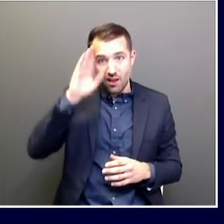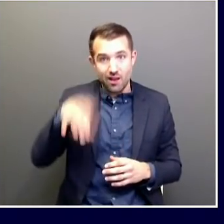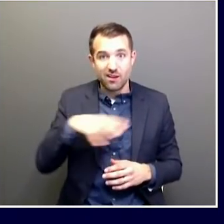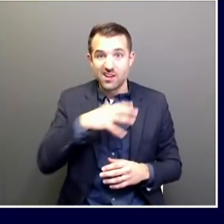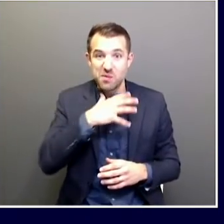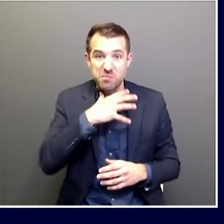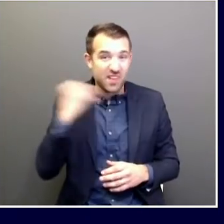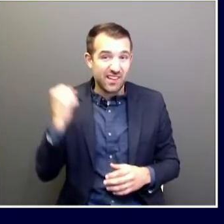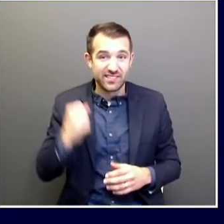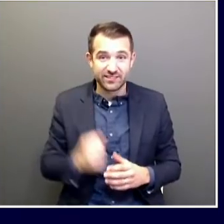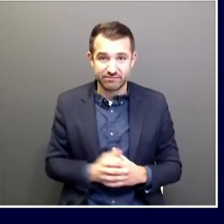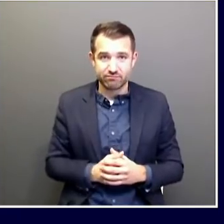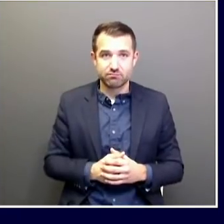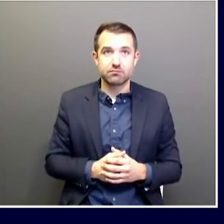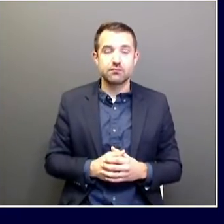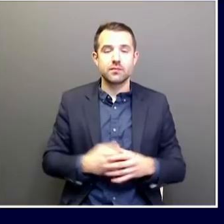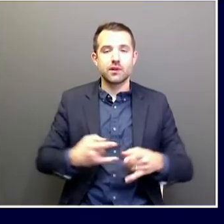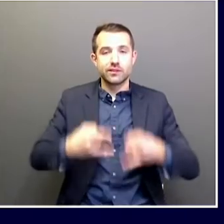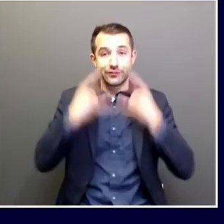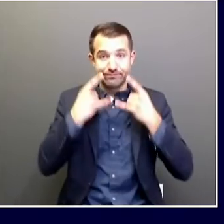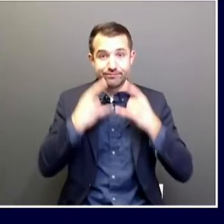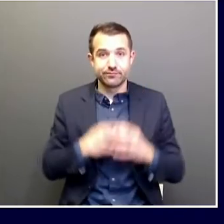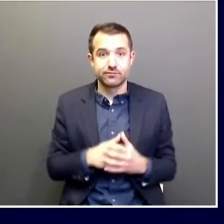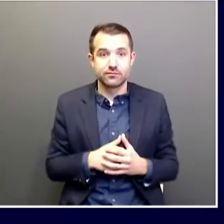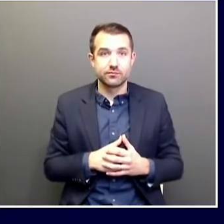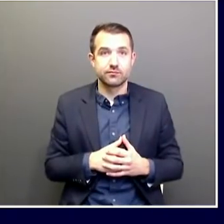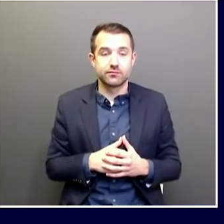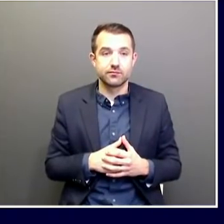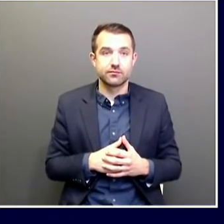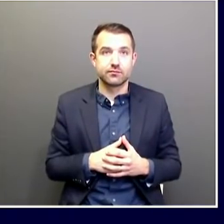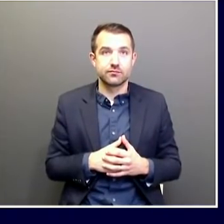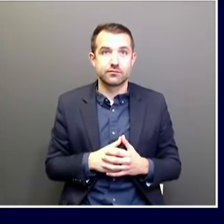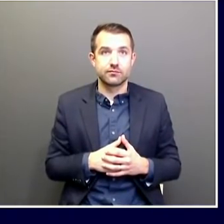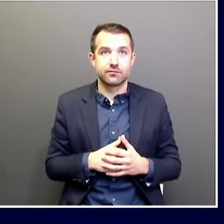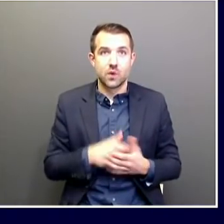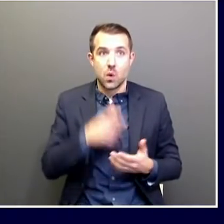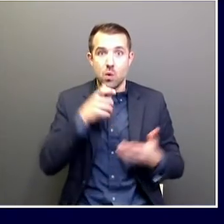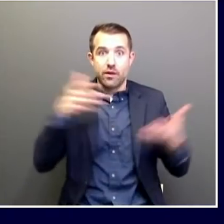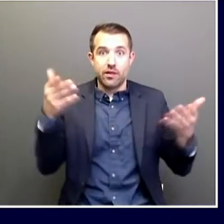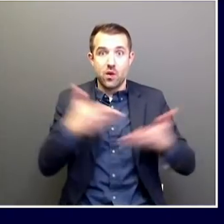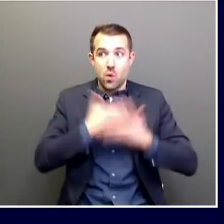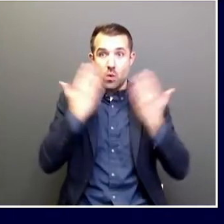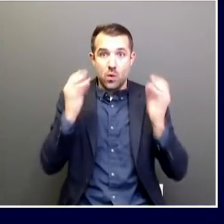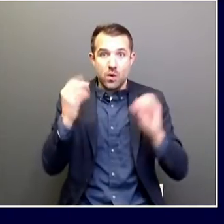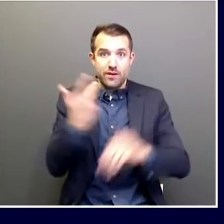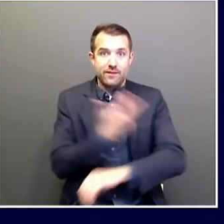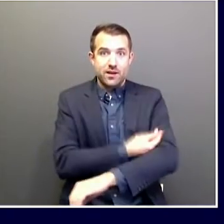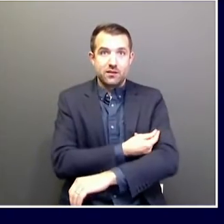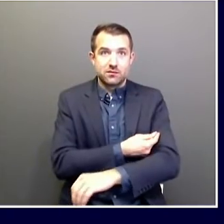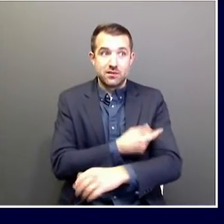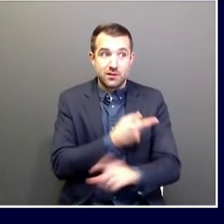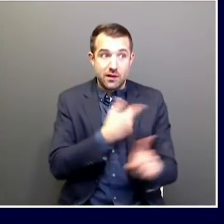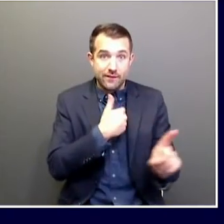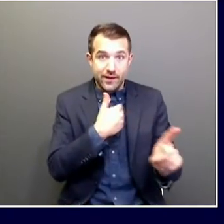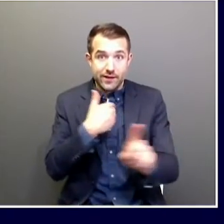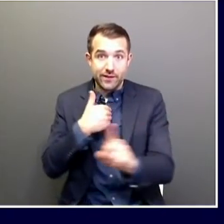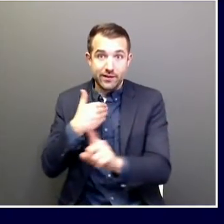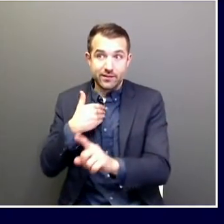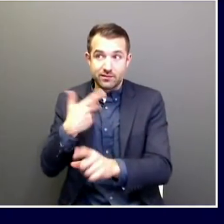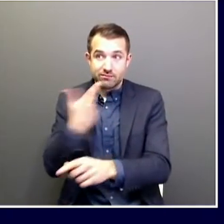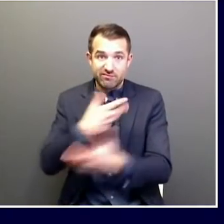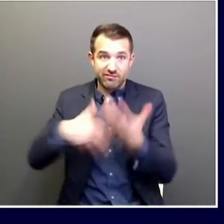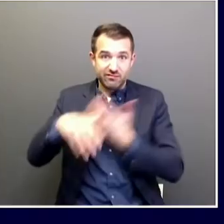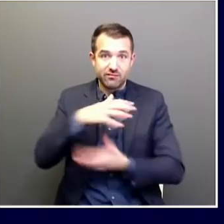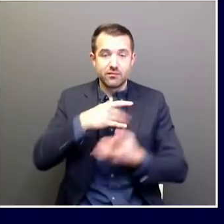sense based on who is going to be at your gathering. The bottom line is that holiday celebrations can and